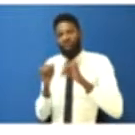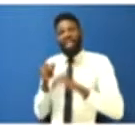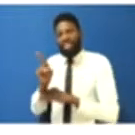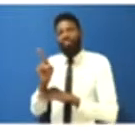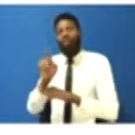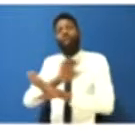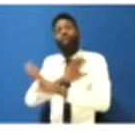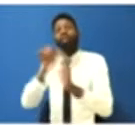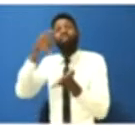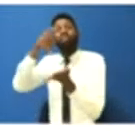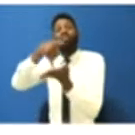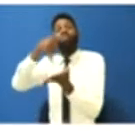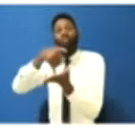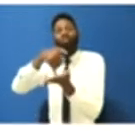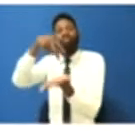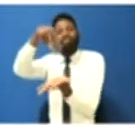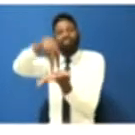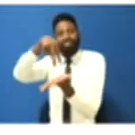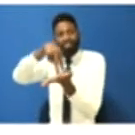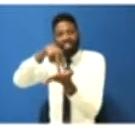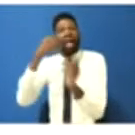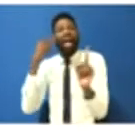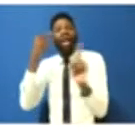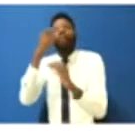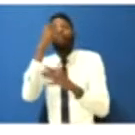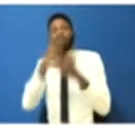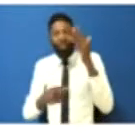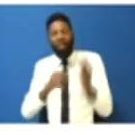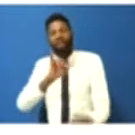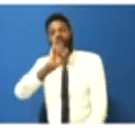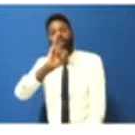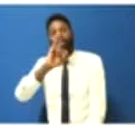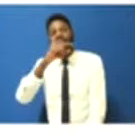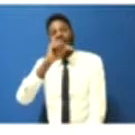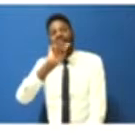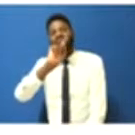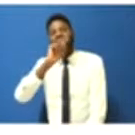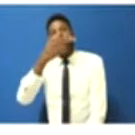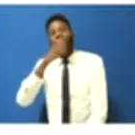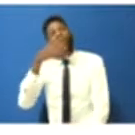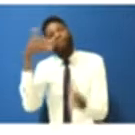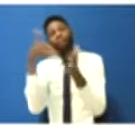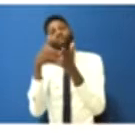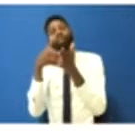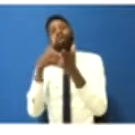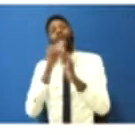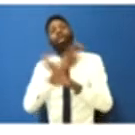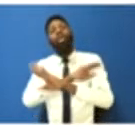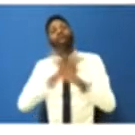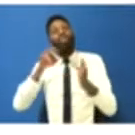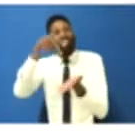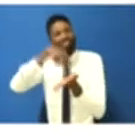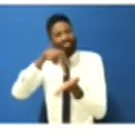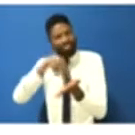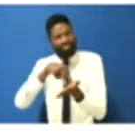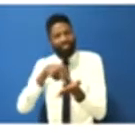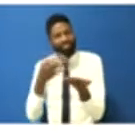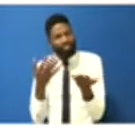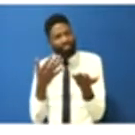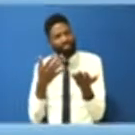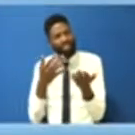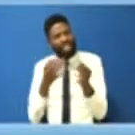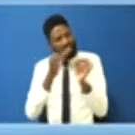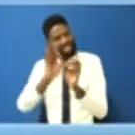is uh for the benefit of igadi to lock him out of the race just to clear the air on this what is your response